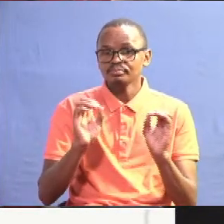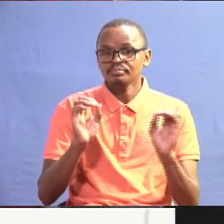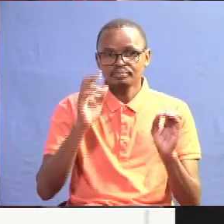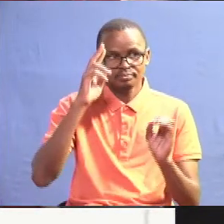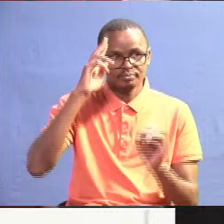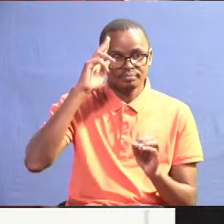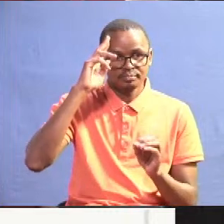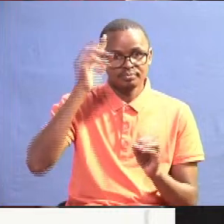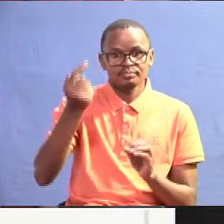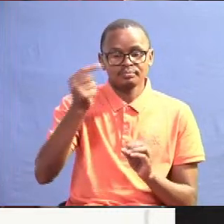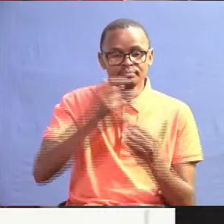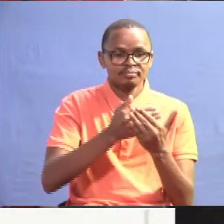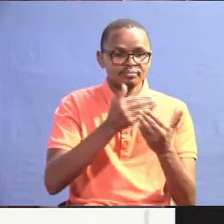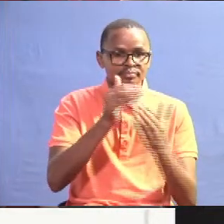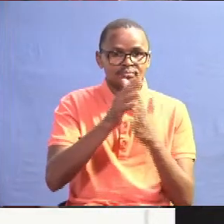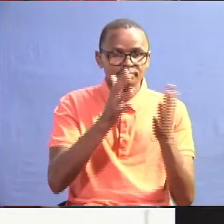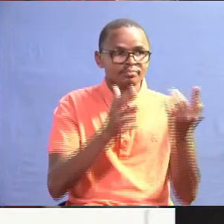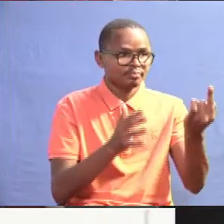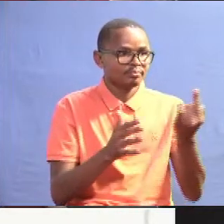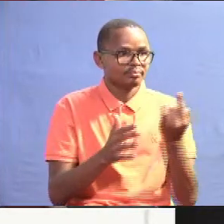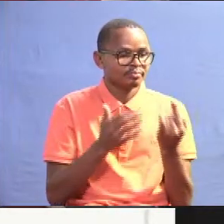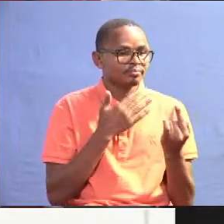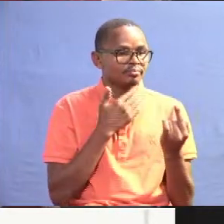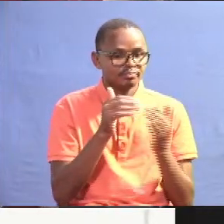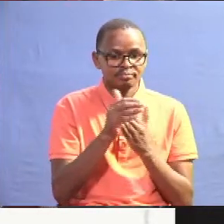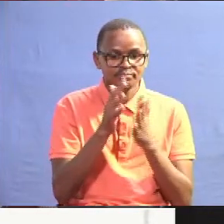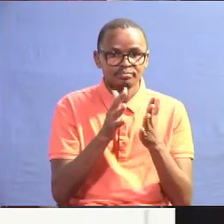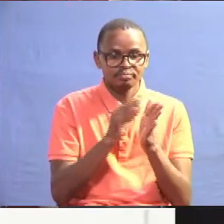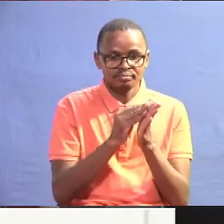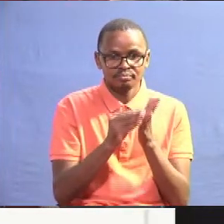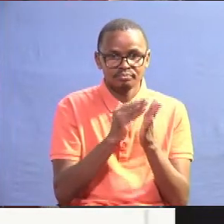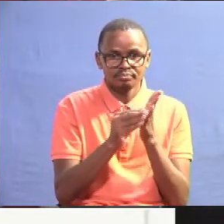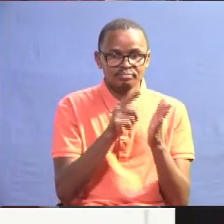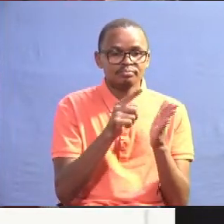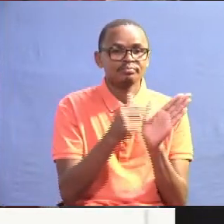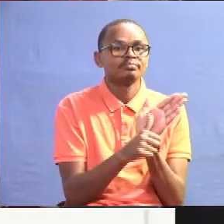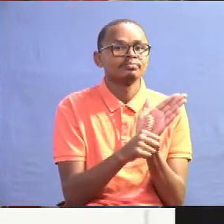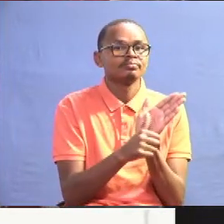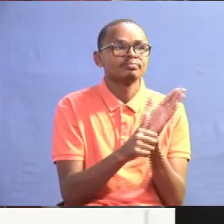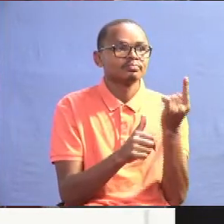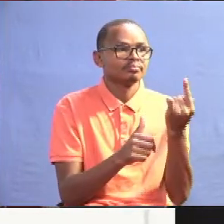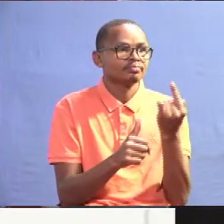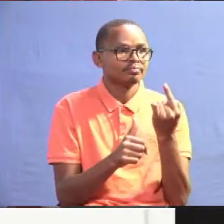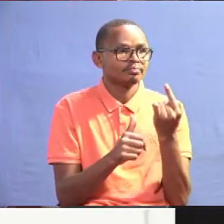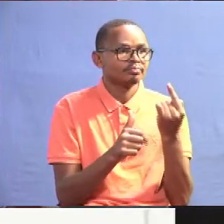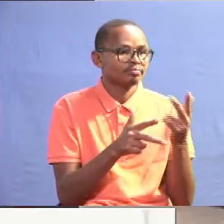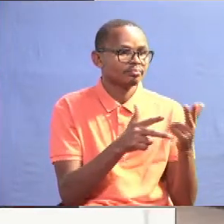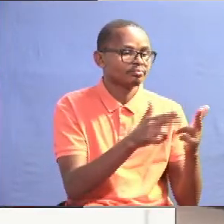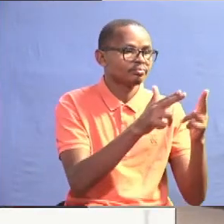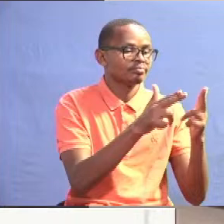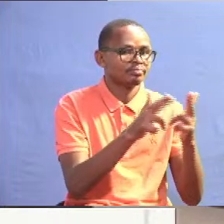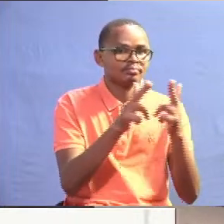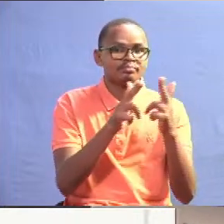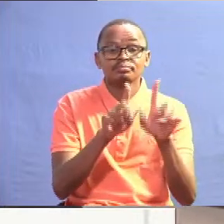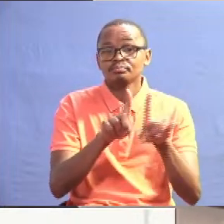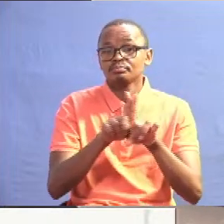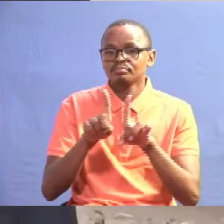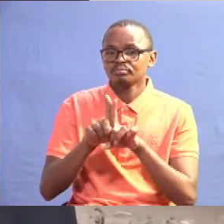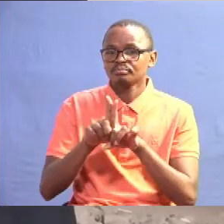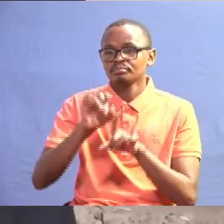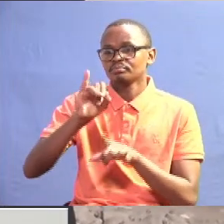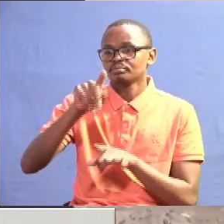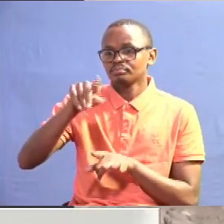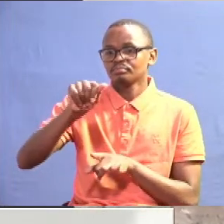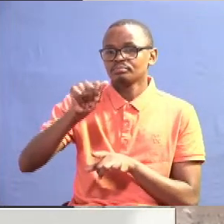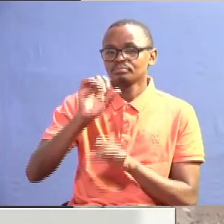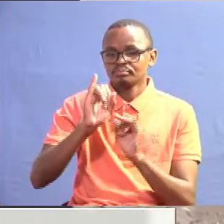polisi wakaingilia before leaders wafike, na tulikuwa tunataka leaders wetu address hii maneno. Wao wakakuja tu wakaanza kushoot risasi. Consequently, IPOA